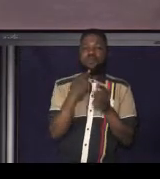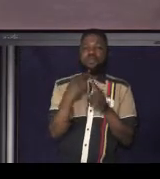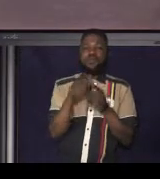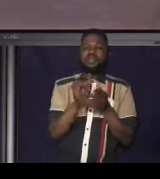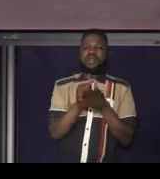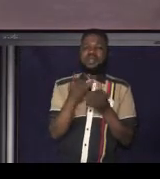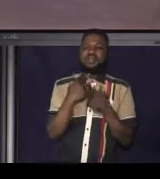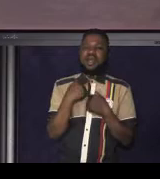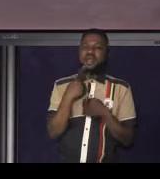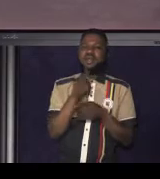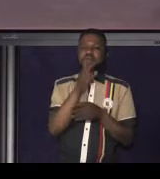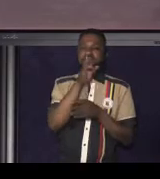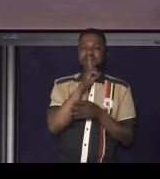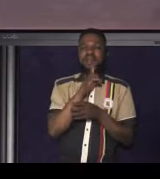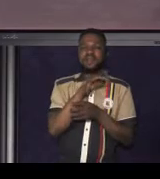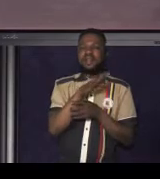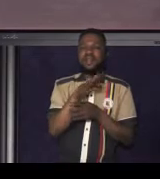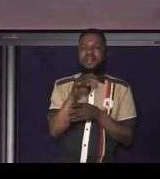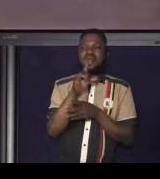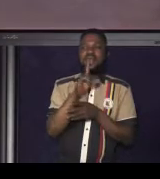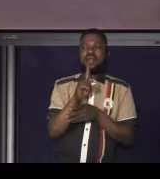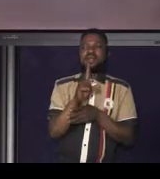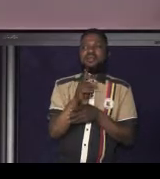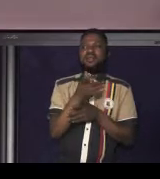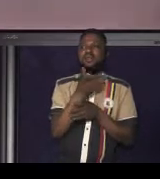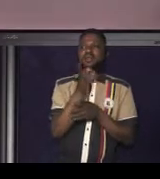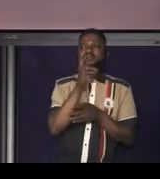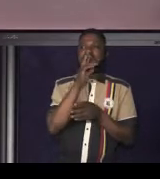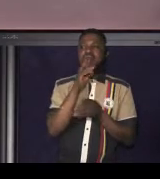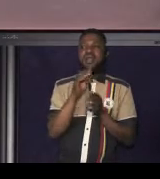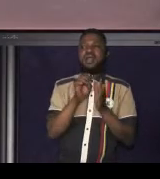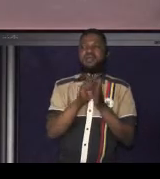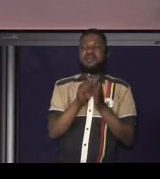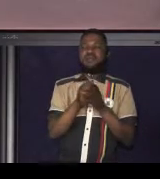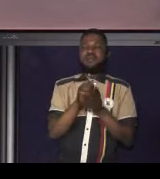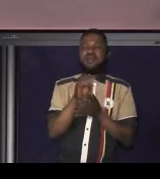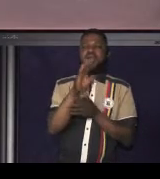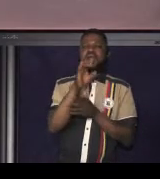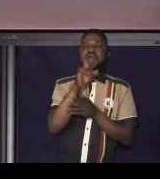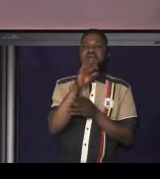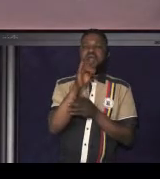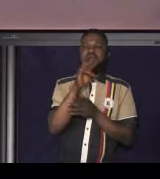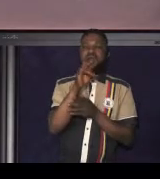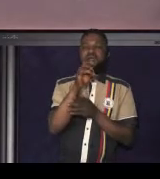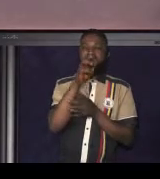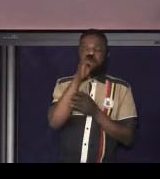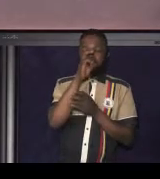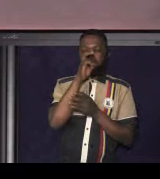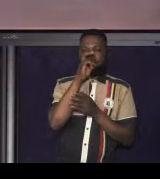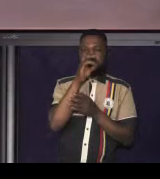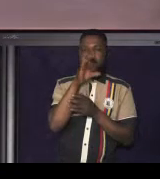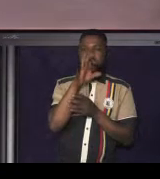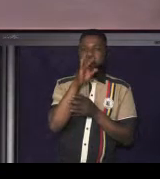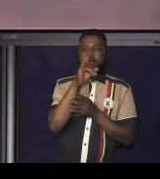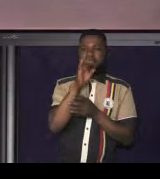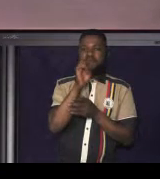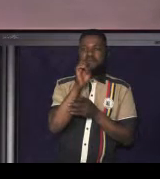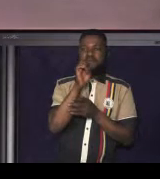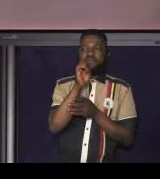that have the silent letter L. Here are examples. Calf,